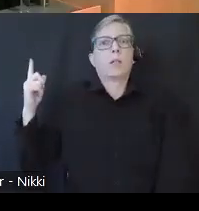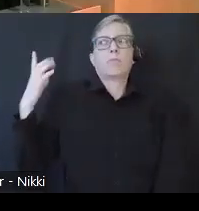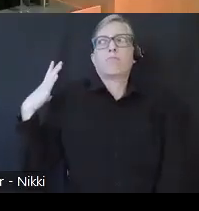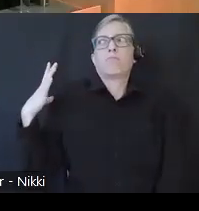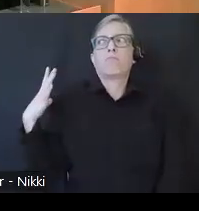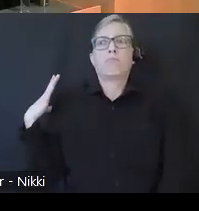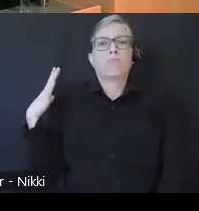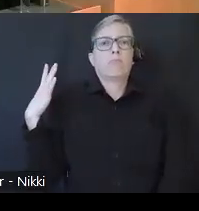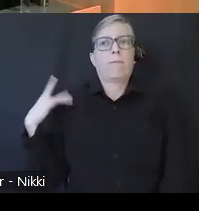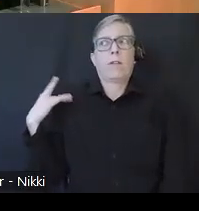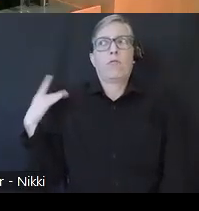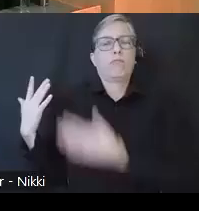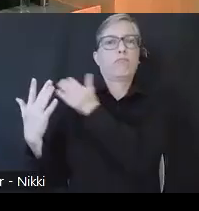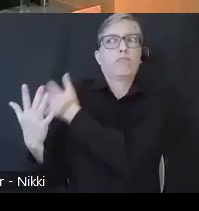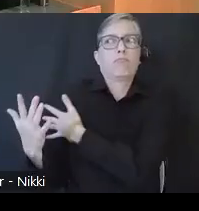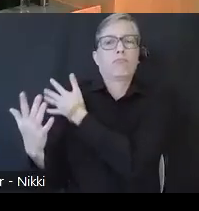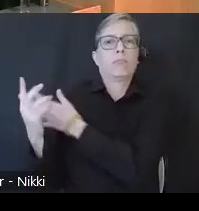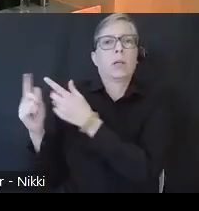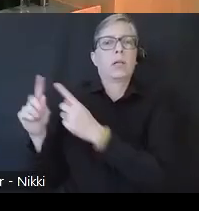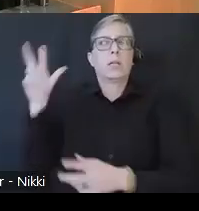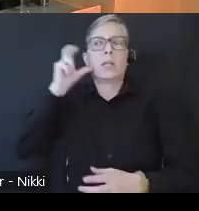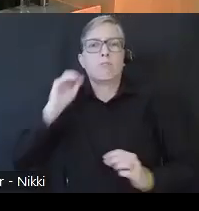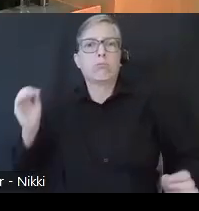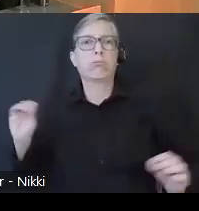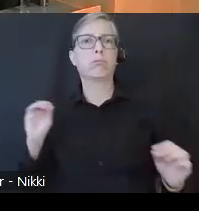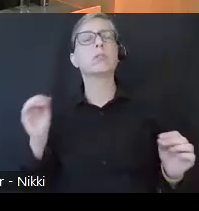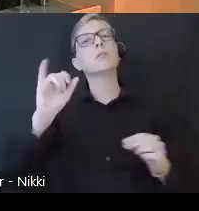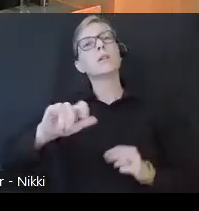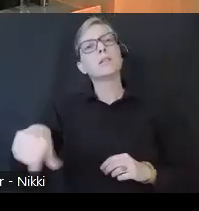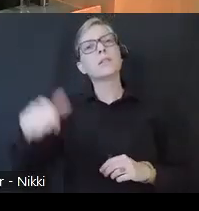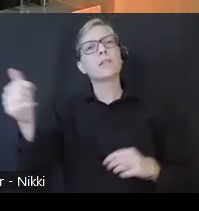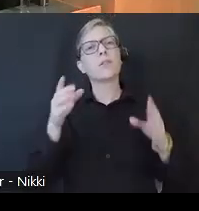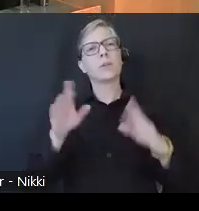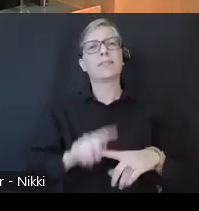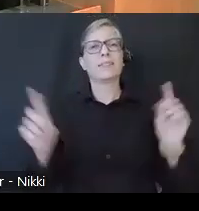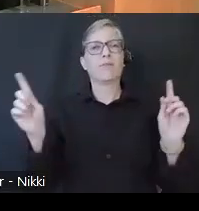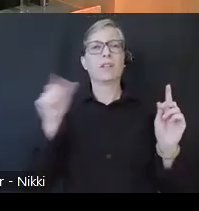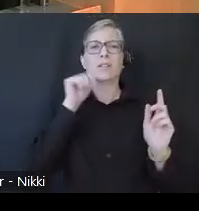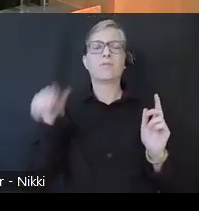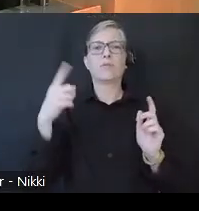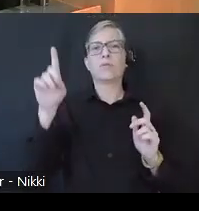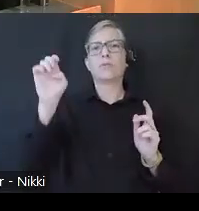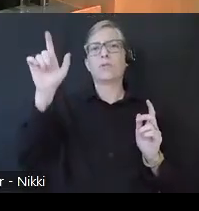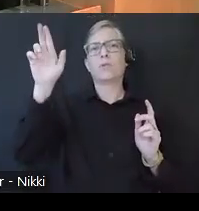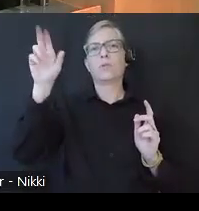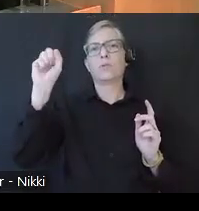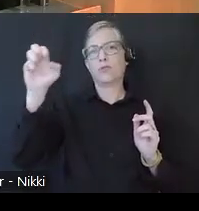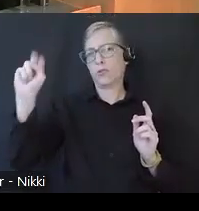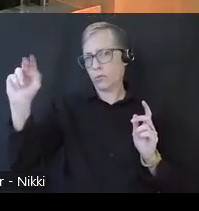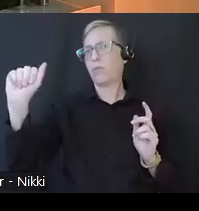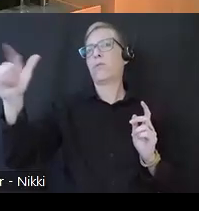actually hear anything. And so that's another way I think it's different than just a delusional belief. There still is